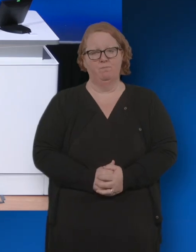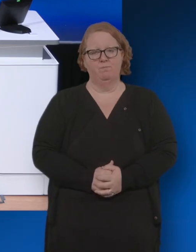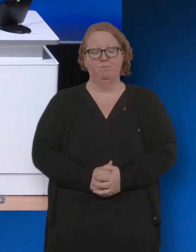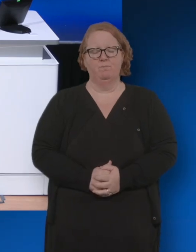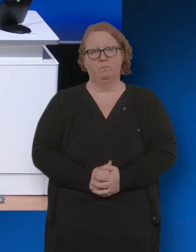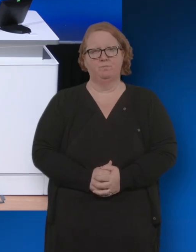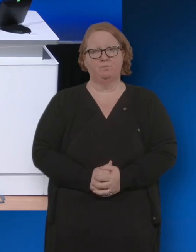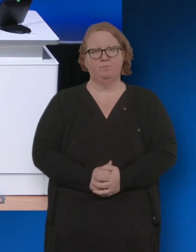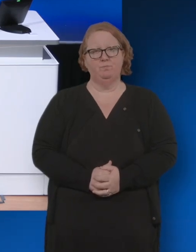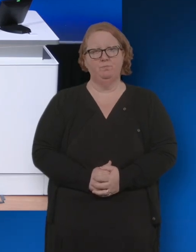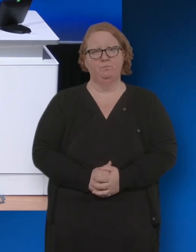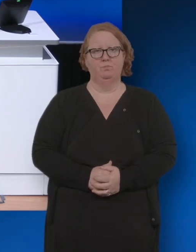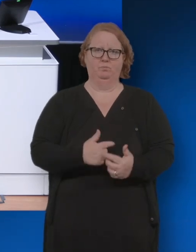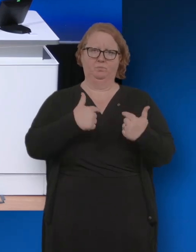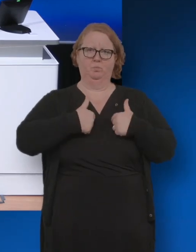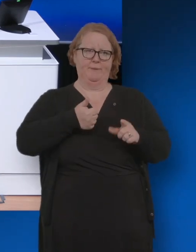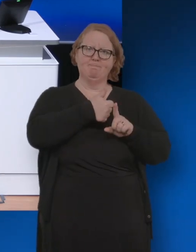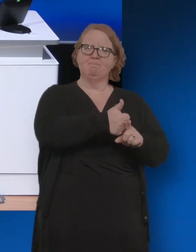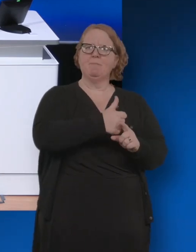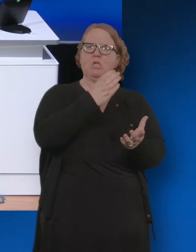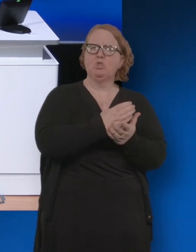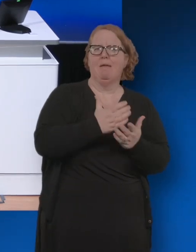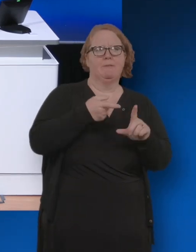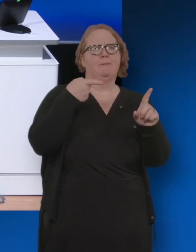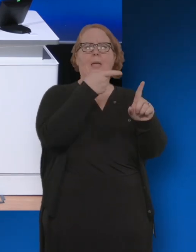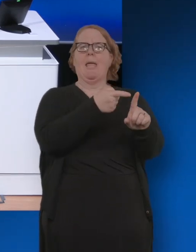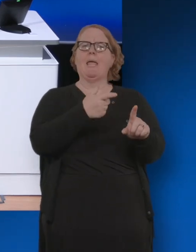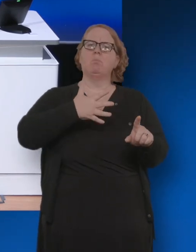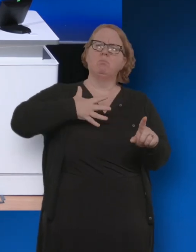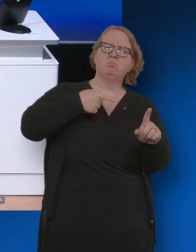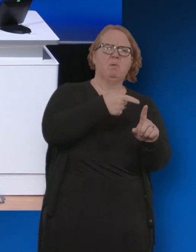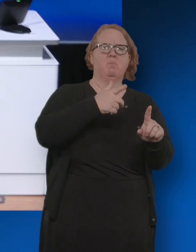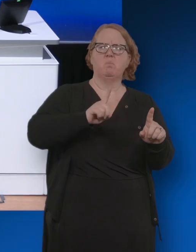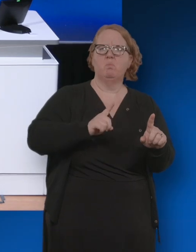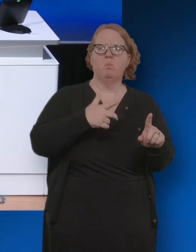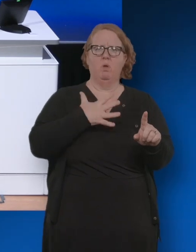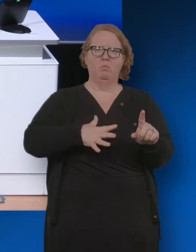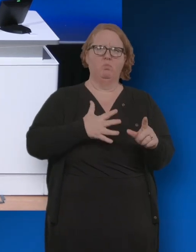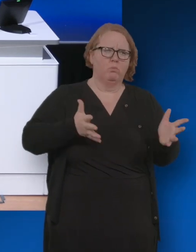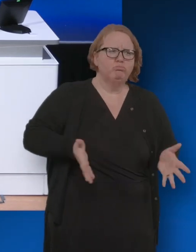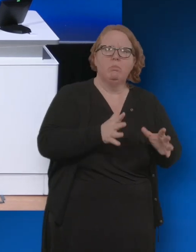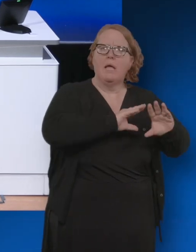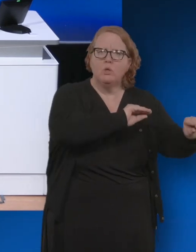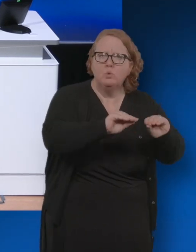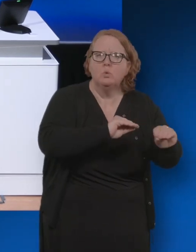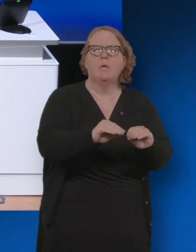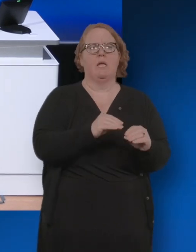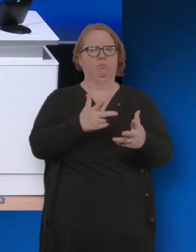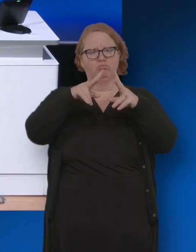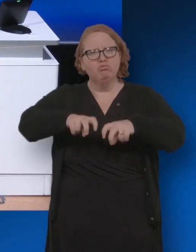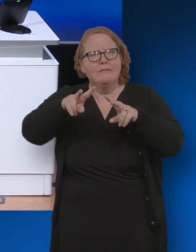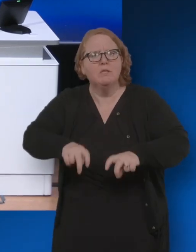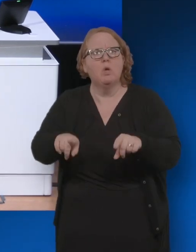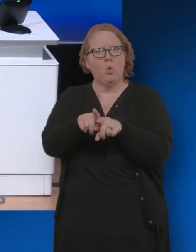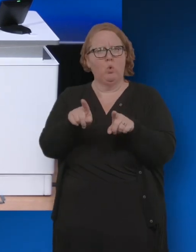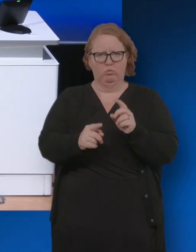As a charitable body, we exist to educate people, to do research, and to translate our